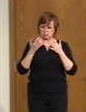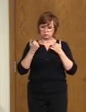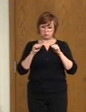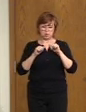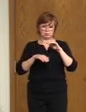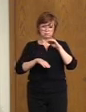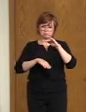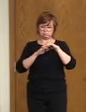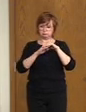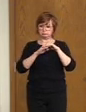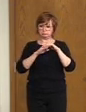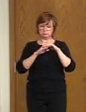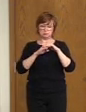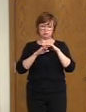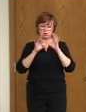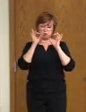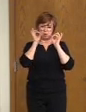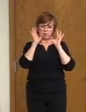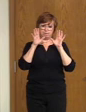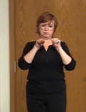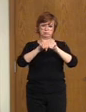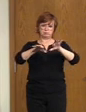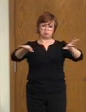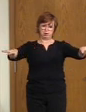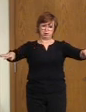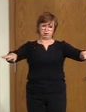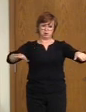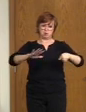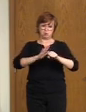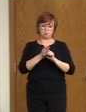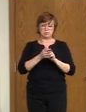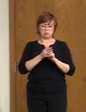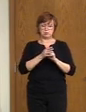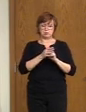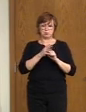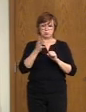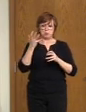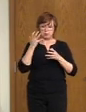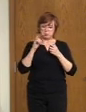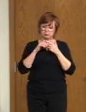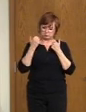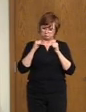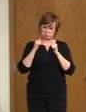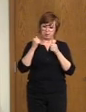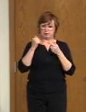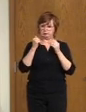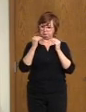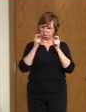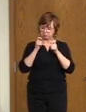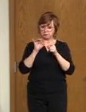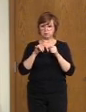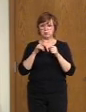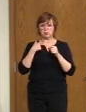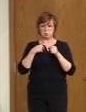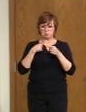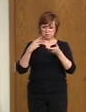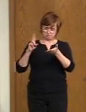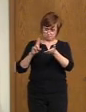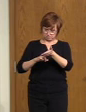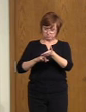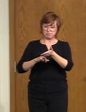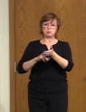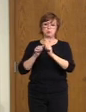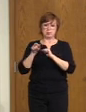in such a dramatic outbreak for those patients that were there on the ground, and that's happening now. So we've signed a new agreement with Extended Care to give us that